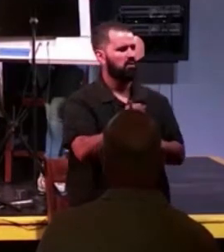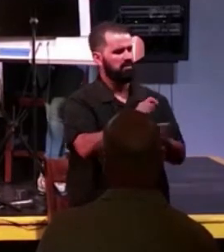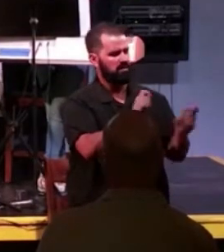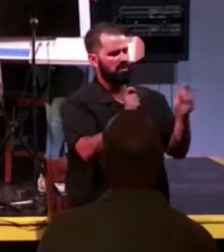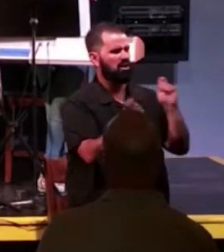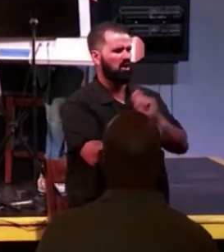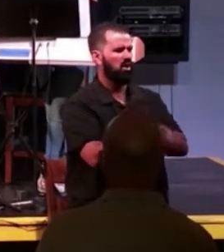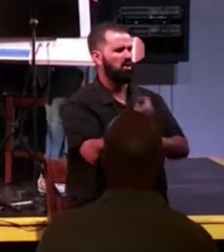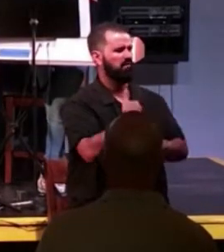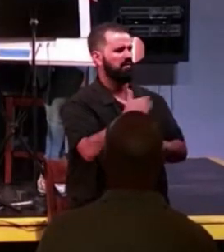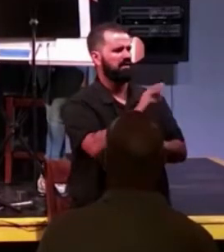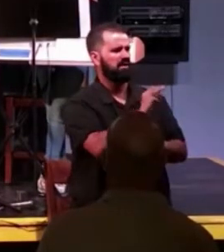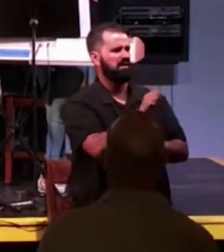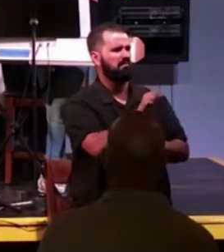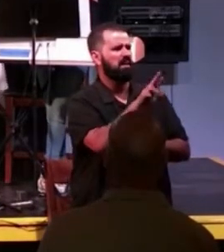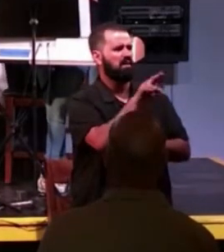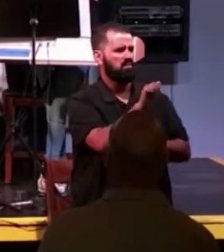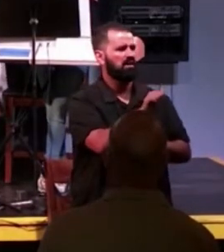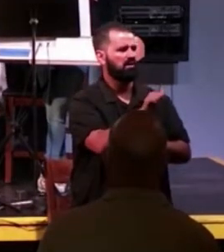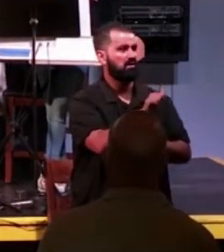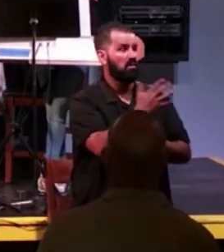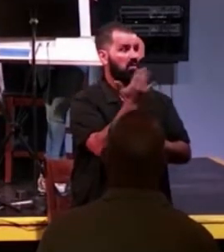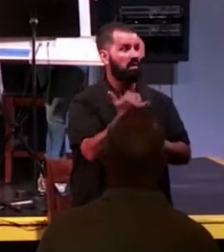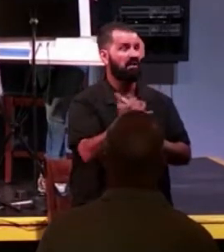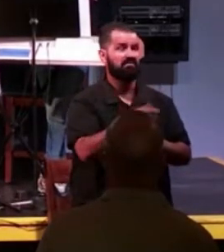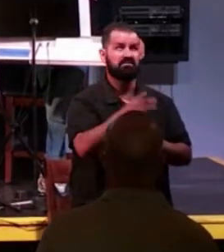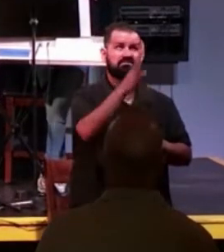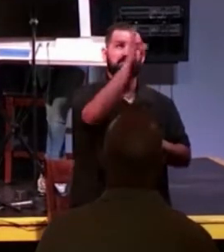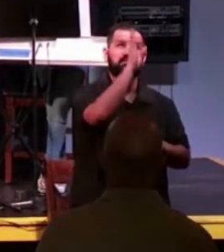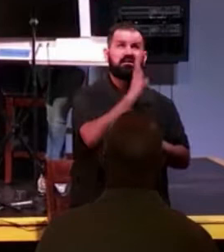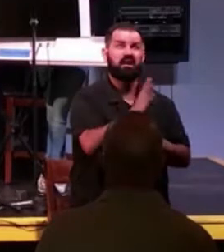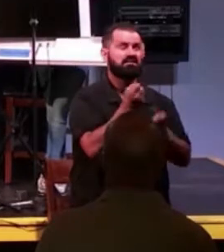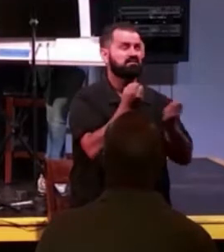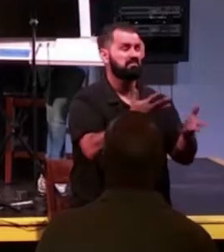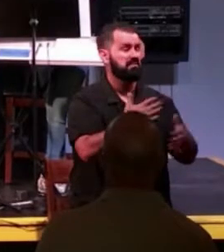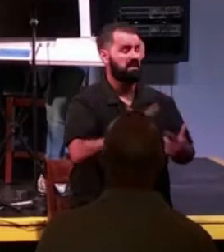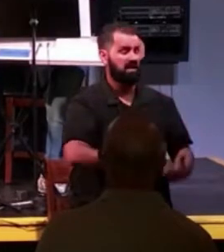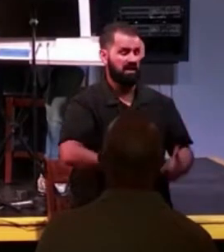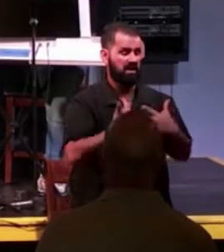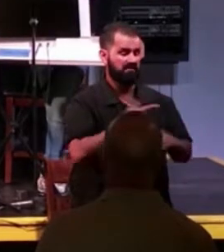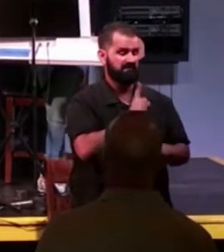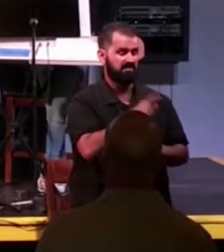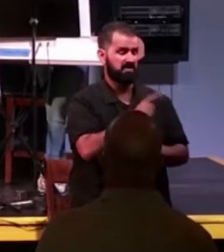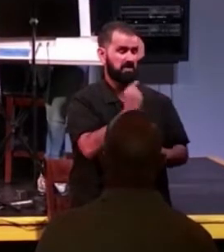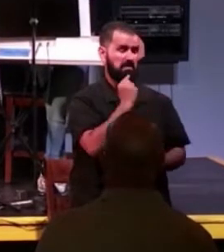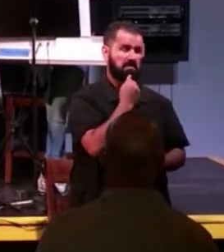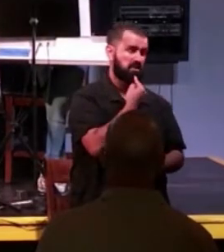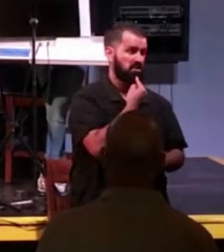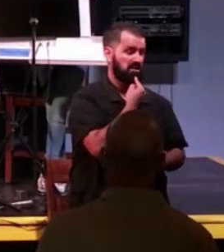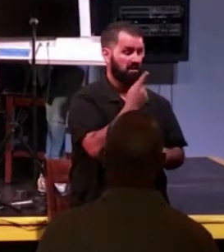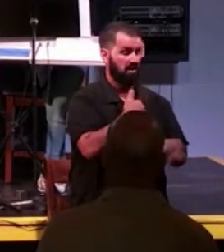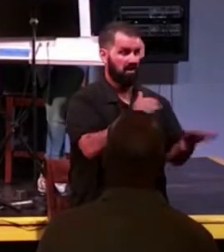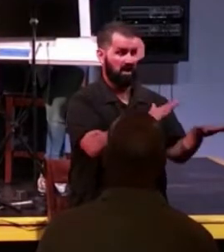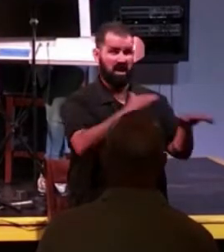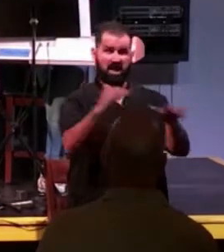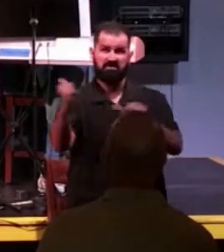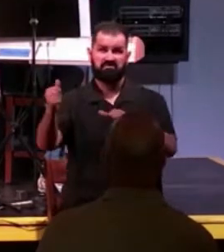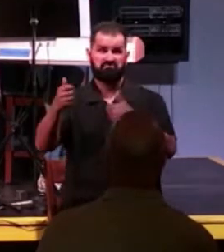Mara, because the Almighty has made my life very bitter. I went away